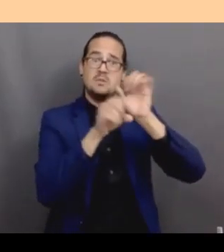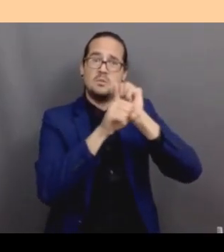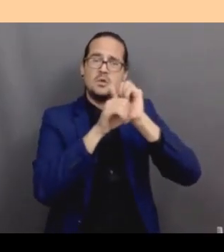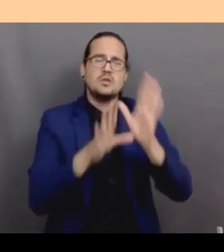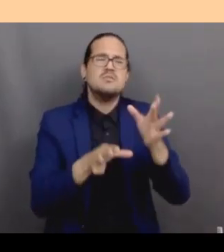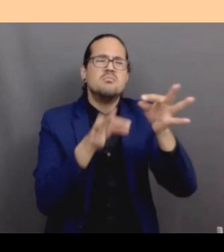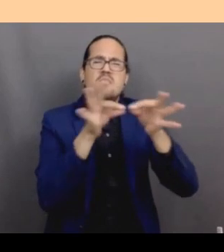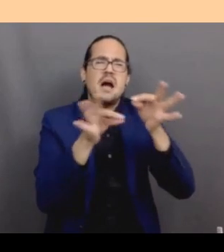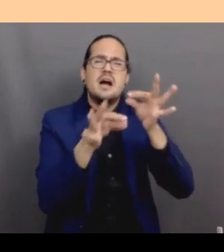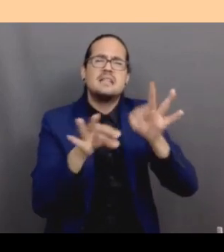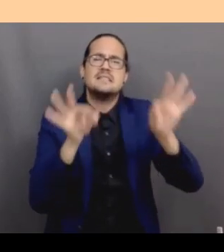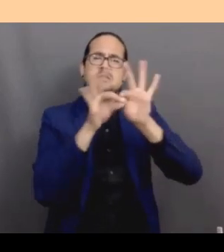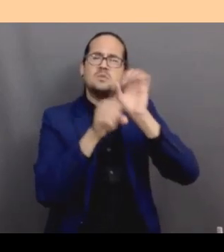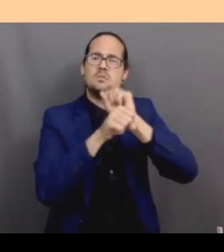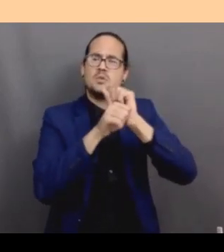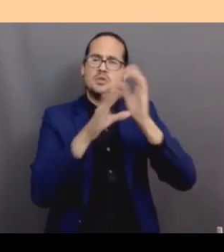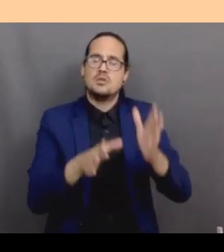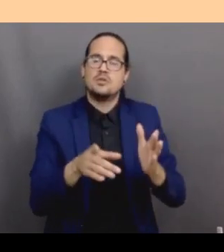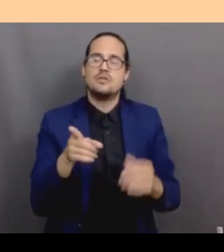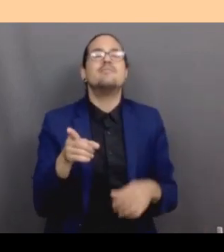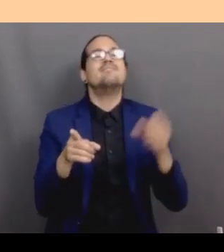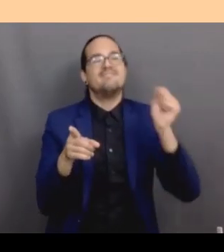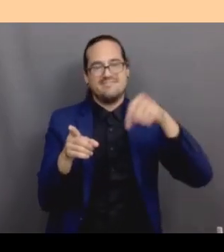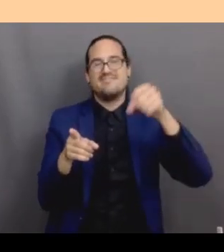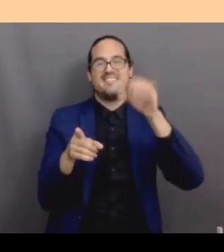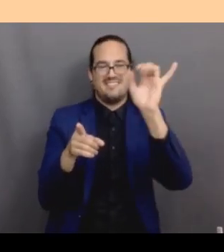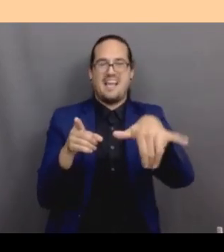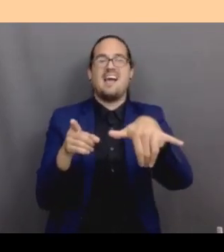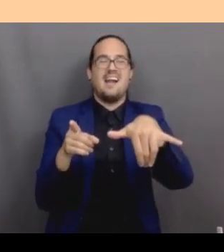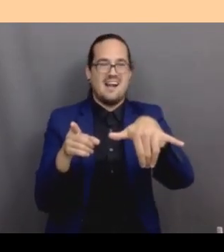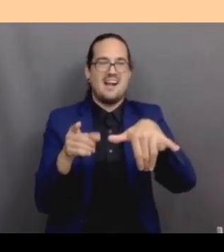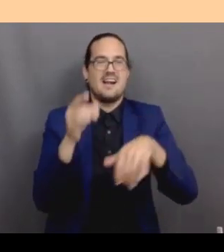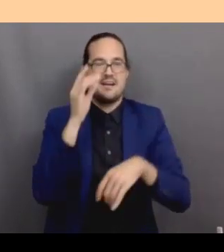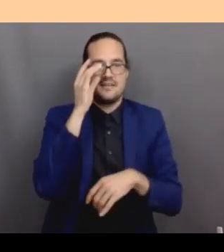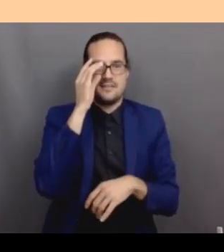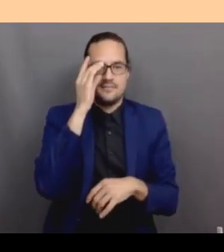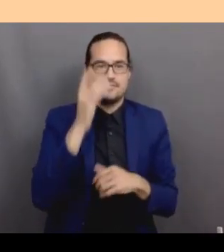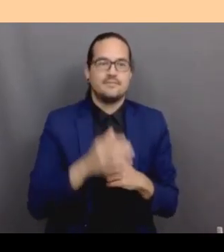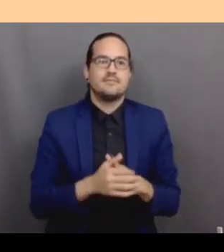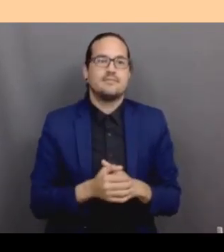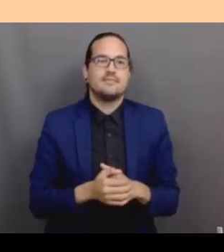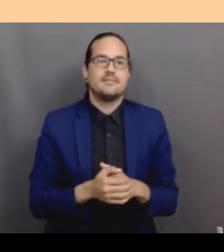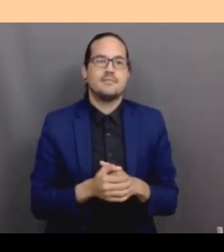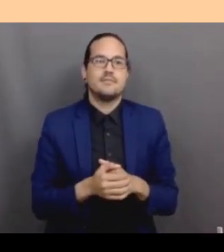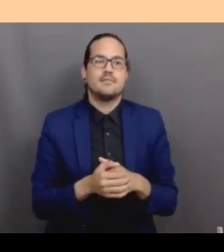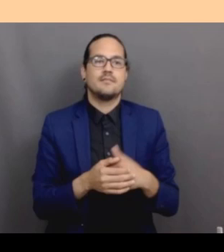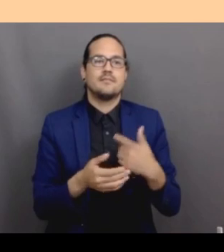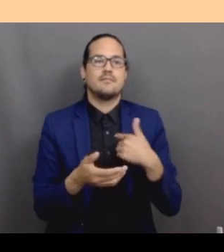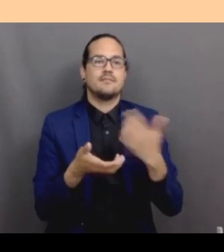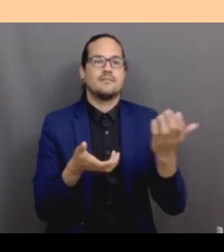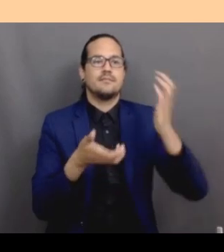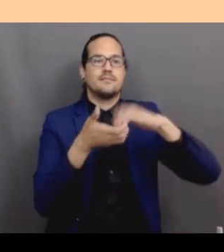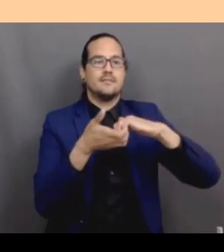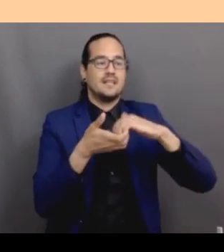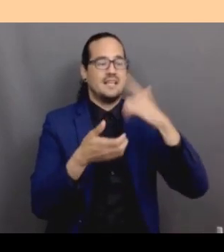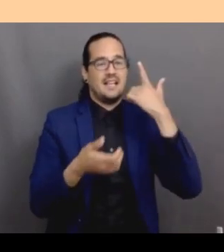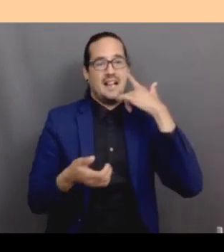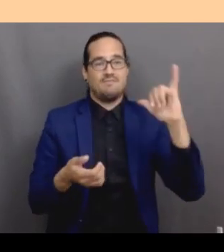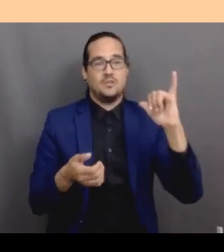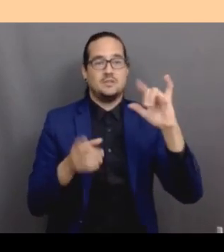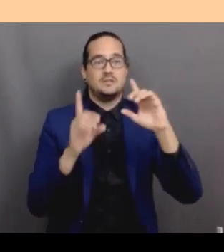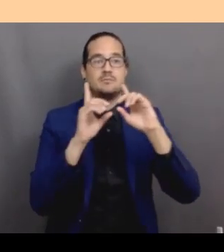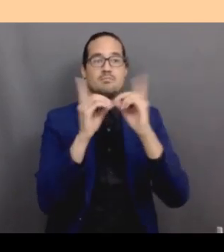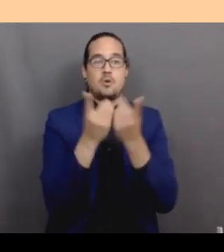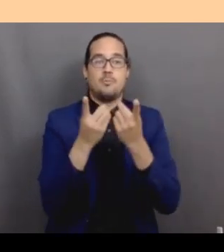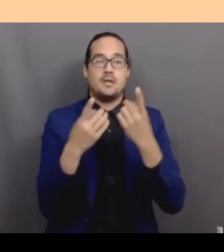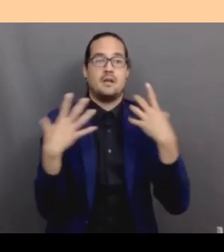is we'll have a partnership with the California Department of Public Health. Many people may have heard of the Governor's Task Force on Testing, and we'll be bringing a